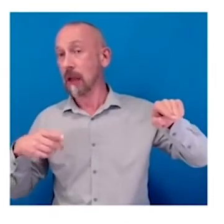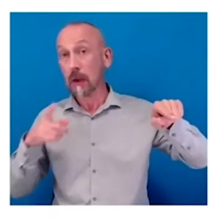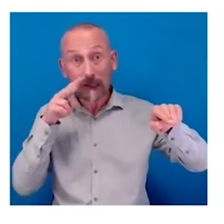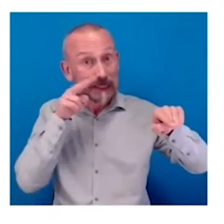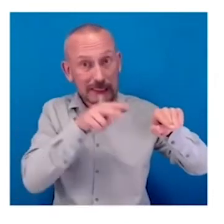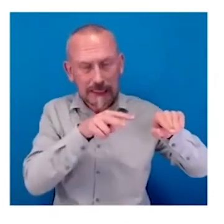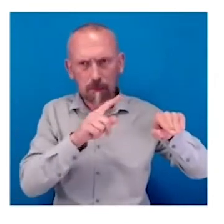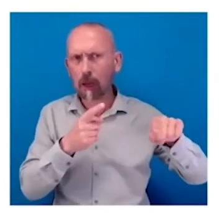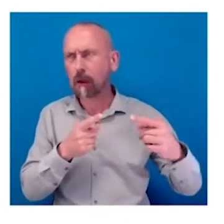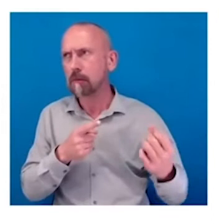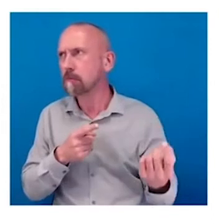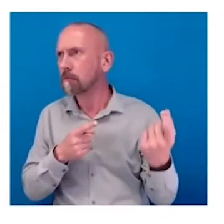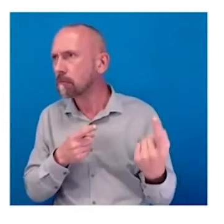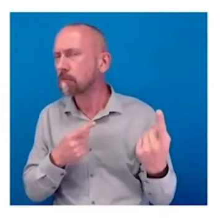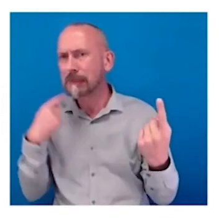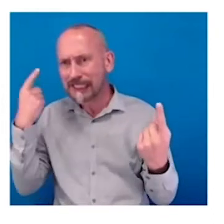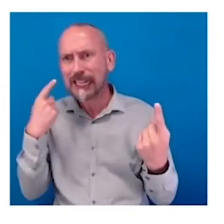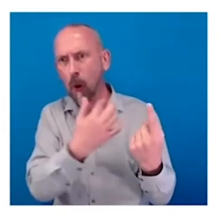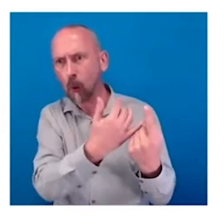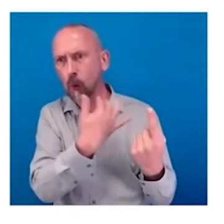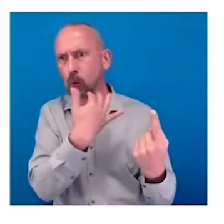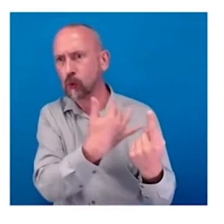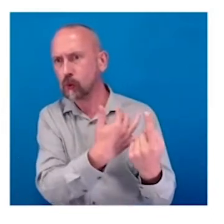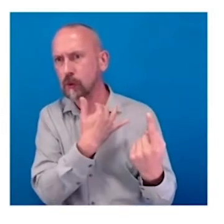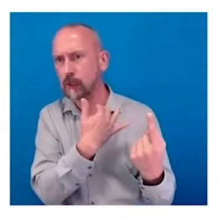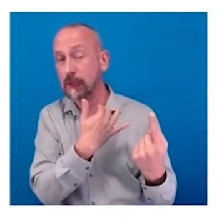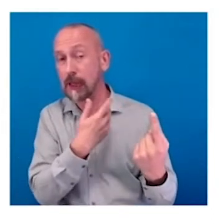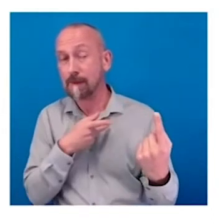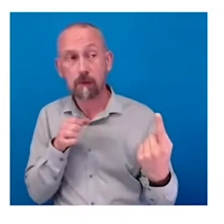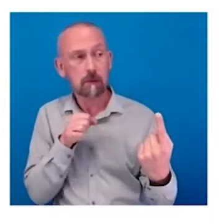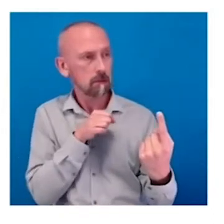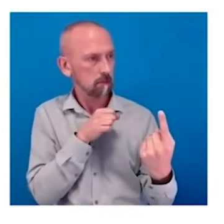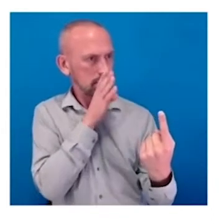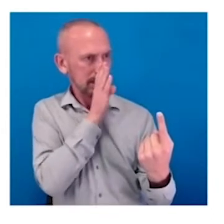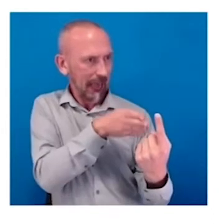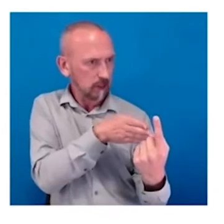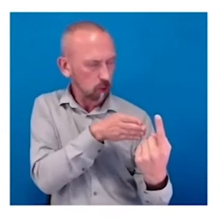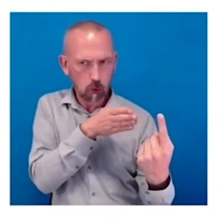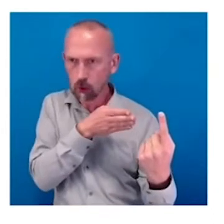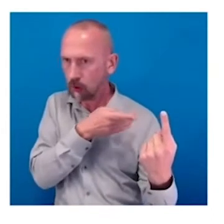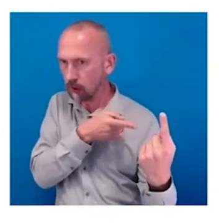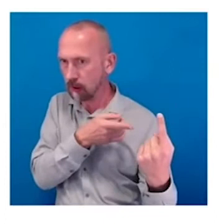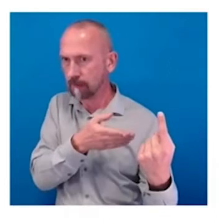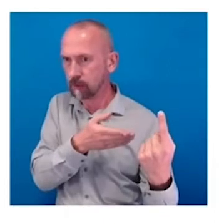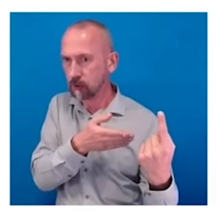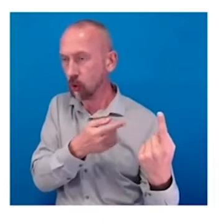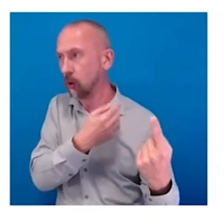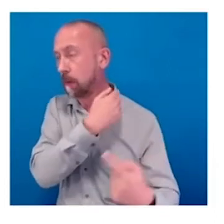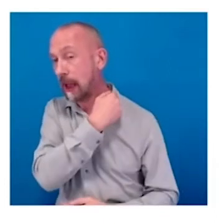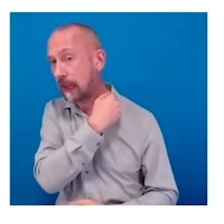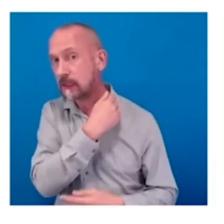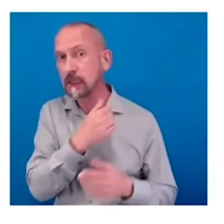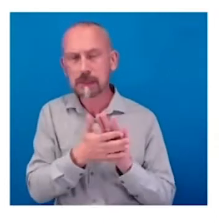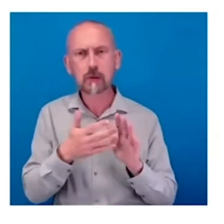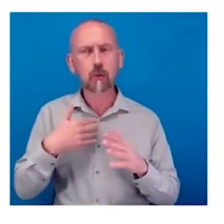of the sound of the fountain sometimes being ahead of us or to the side or behind us, we always kind of knew where we were in relation